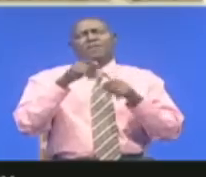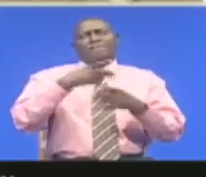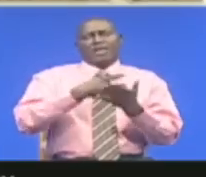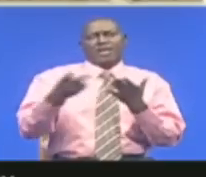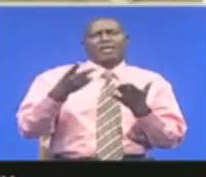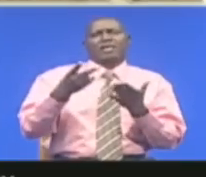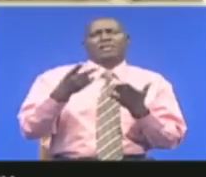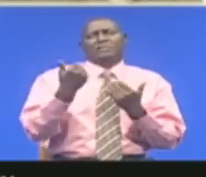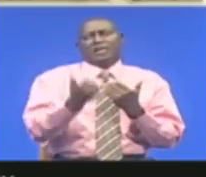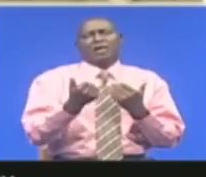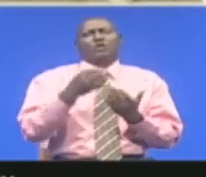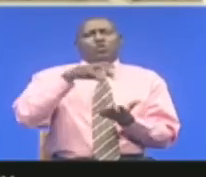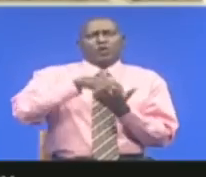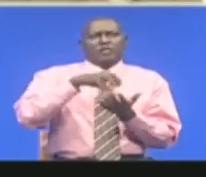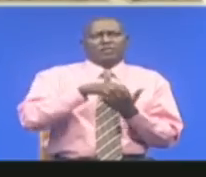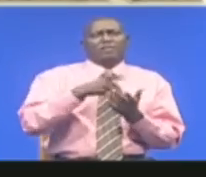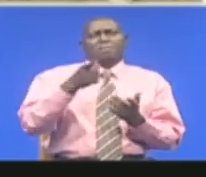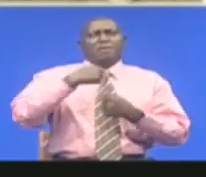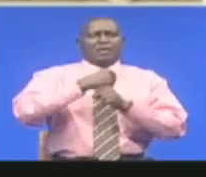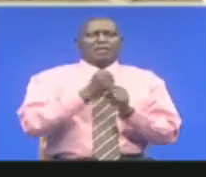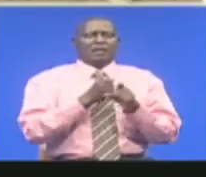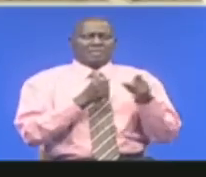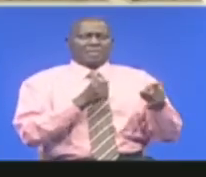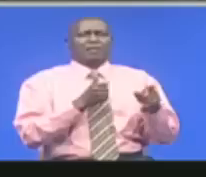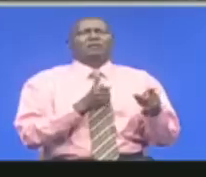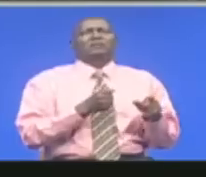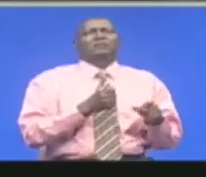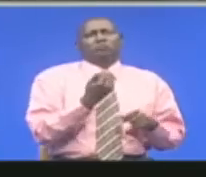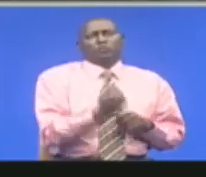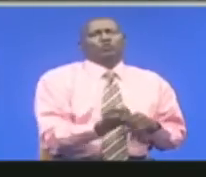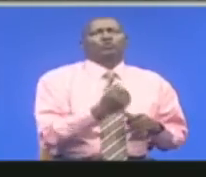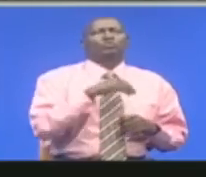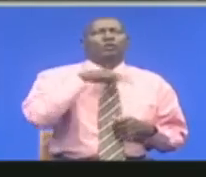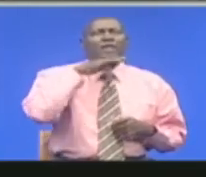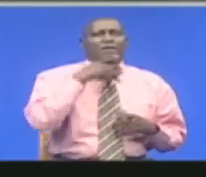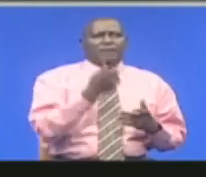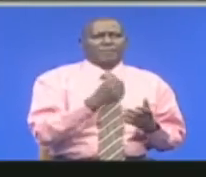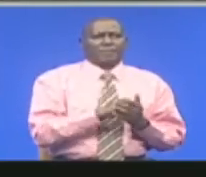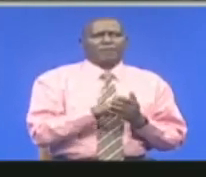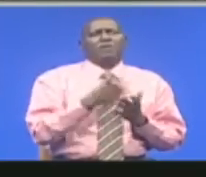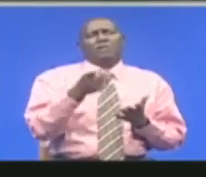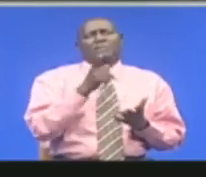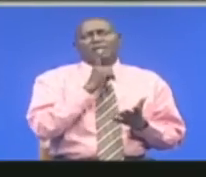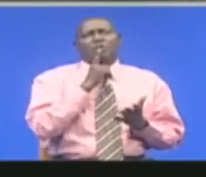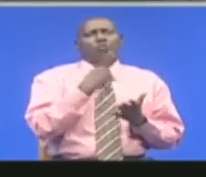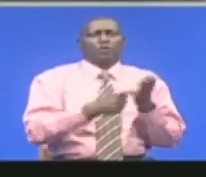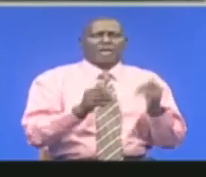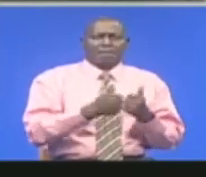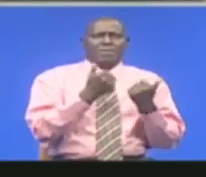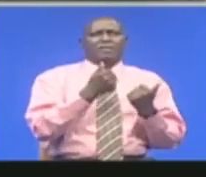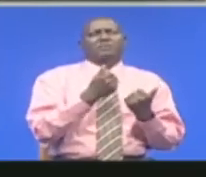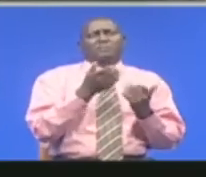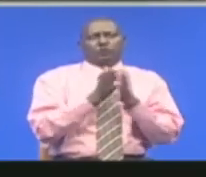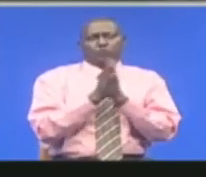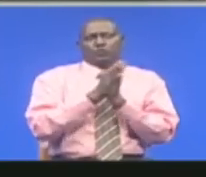child's condition, resulting in her death. Her mother says she only learnt of what had happened to her when she went to pick her up from school in the